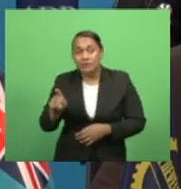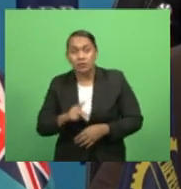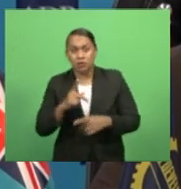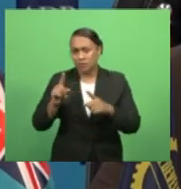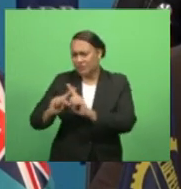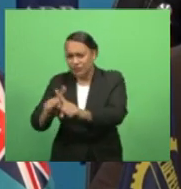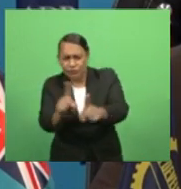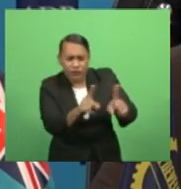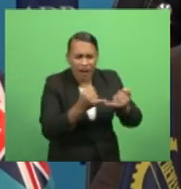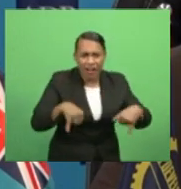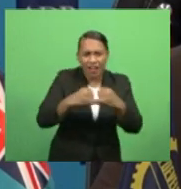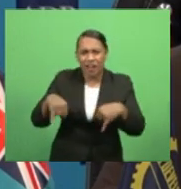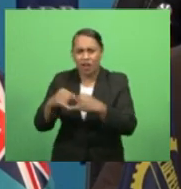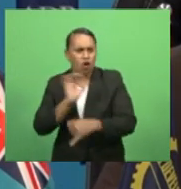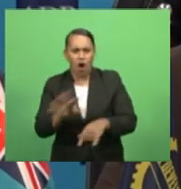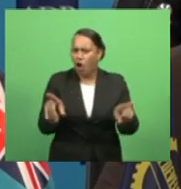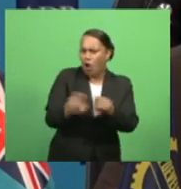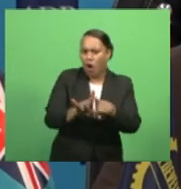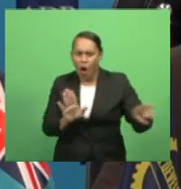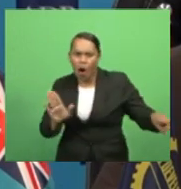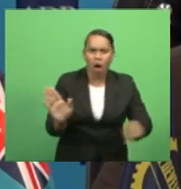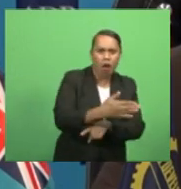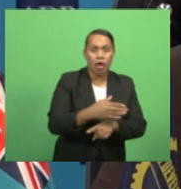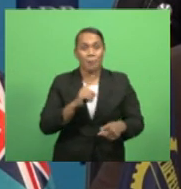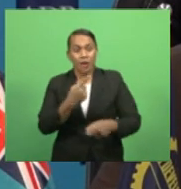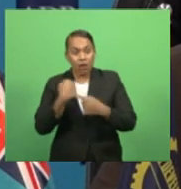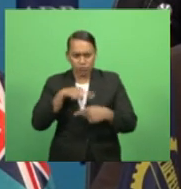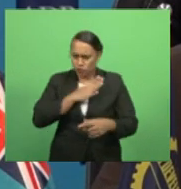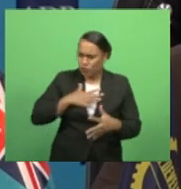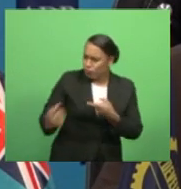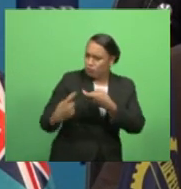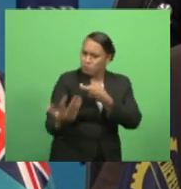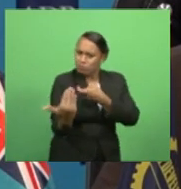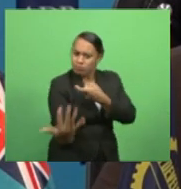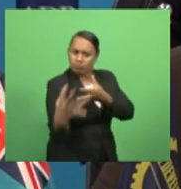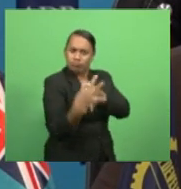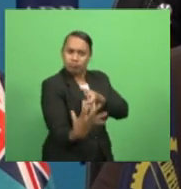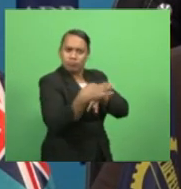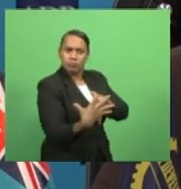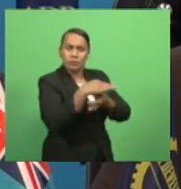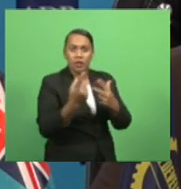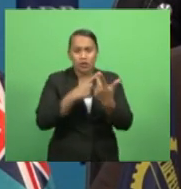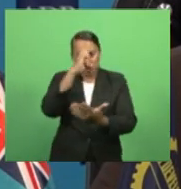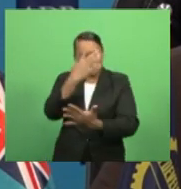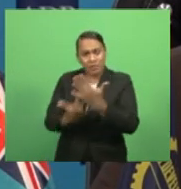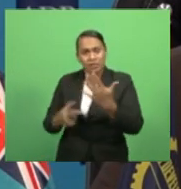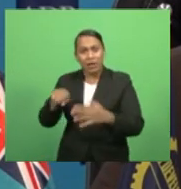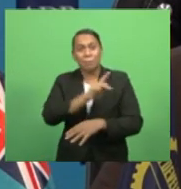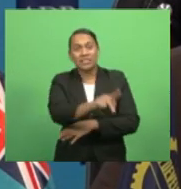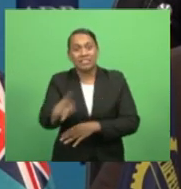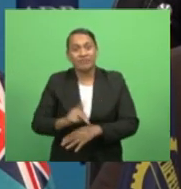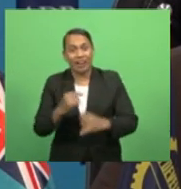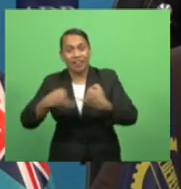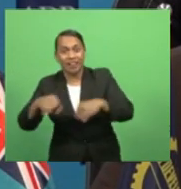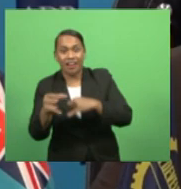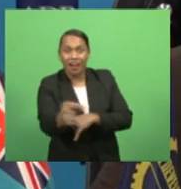that if they open up the bubble, they have to open it up to everybody. There are different experiences of different Pacific Island countries vis-a-vis COVID-19,